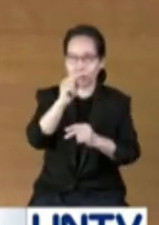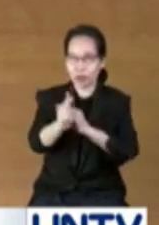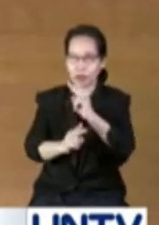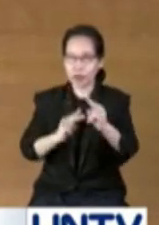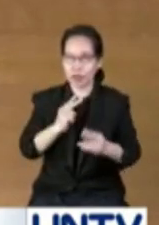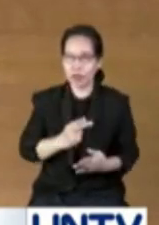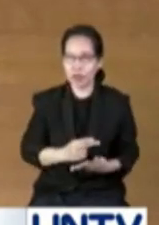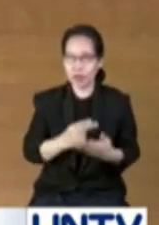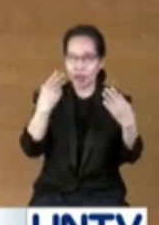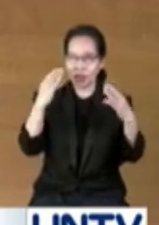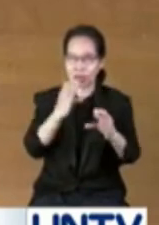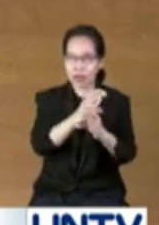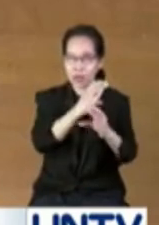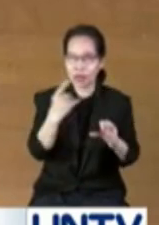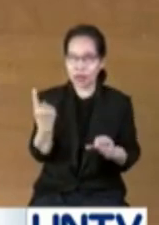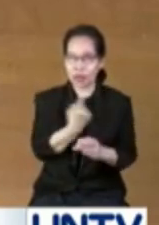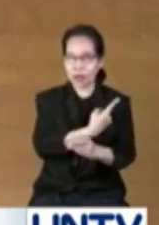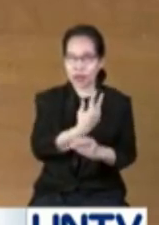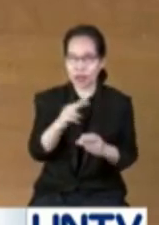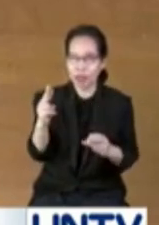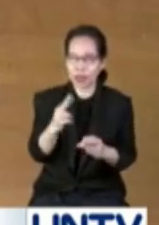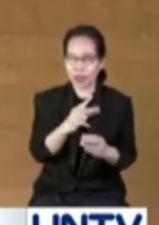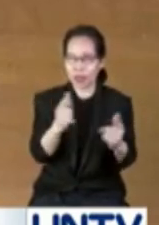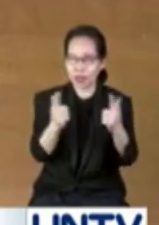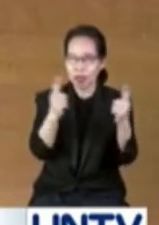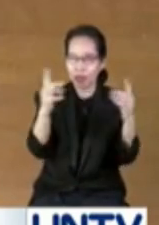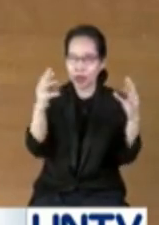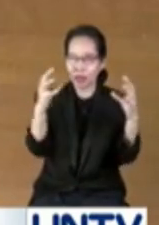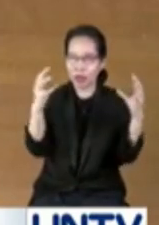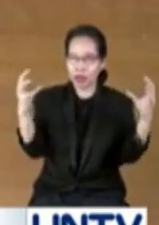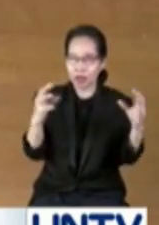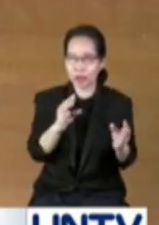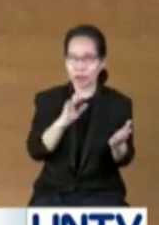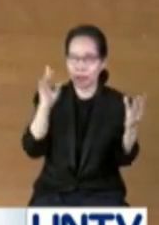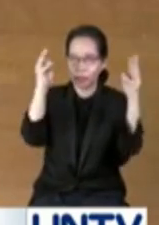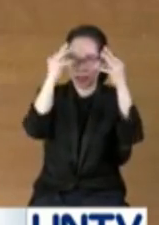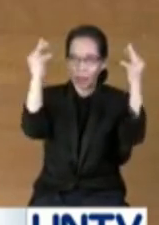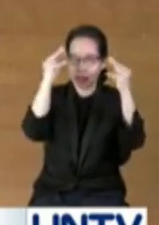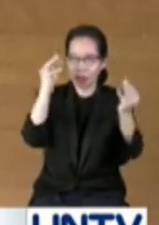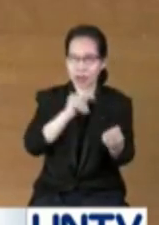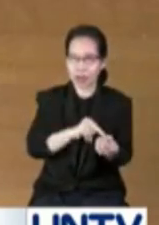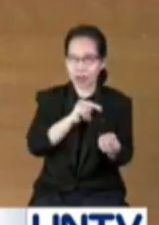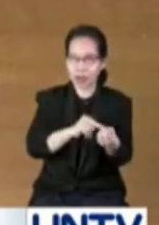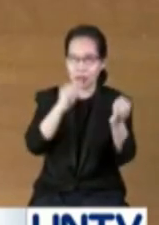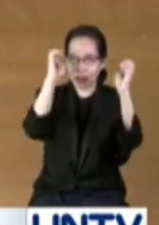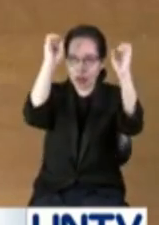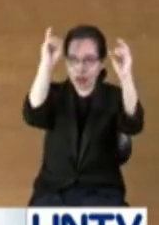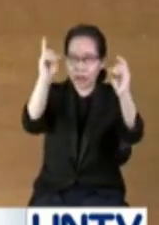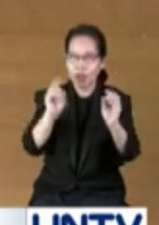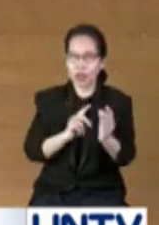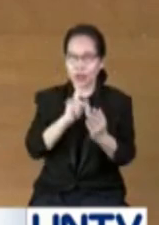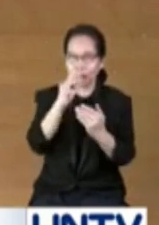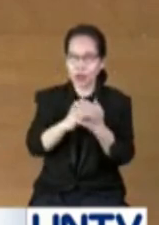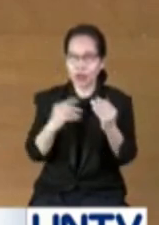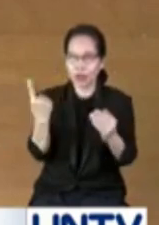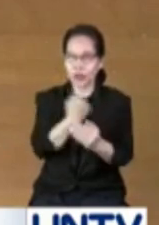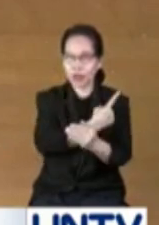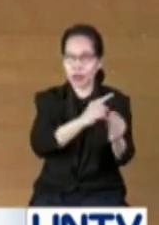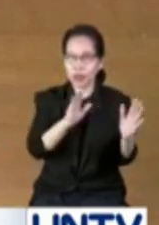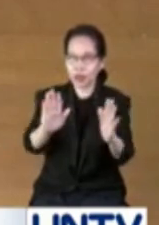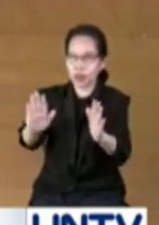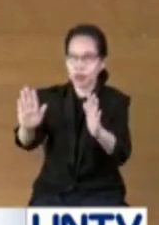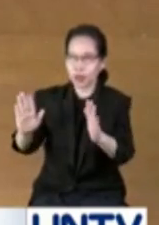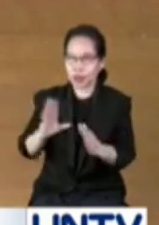we are greatly expanding our medical and nursing education programs. We will push the envelope even